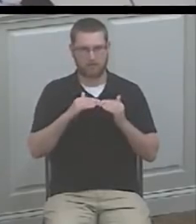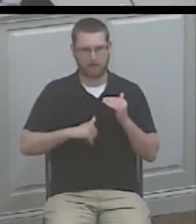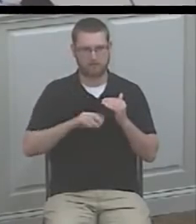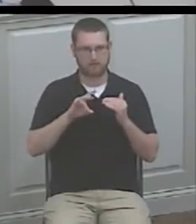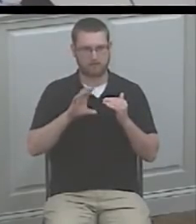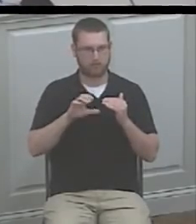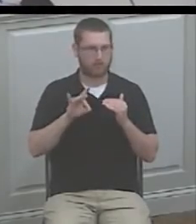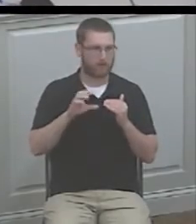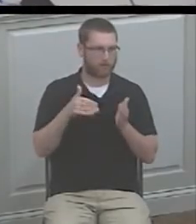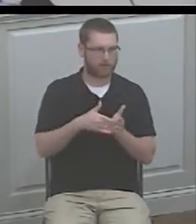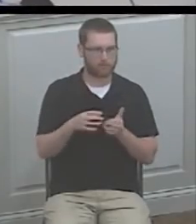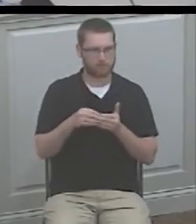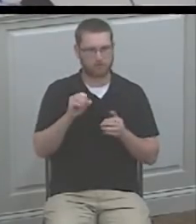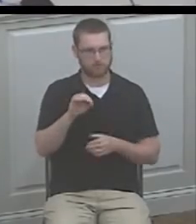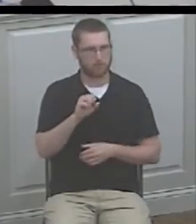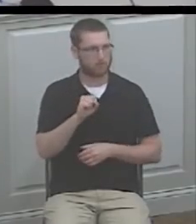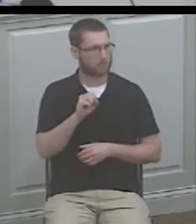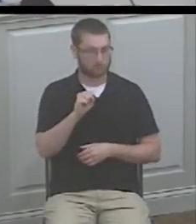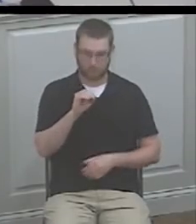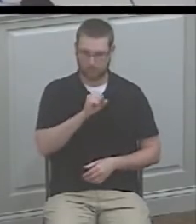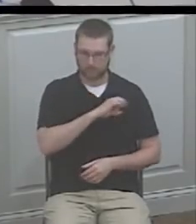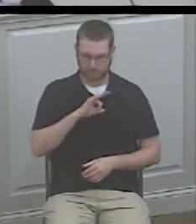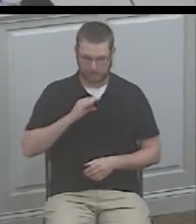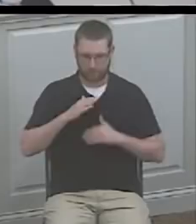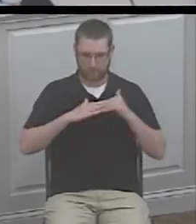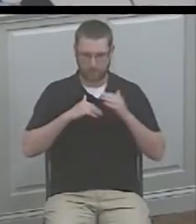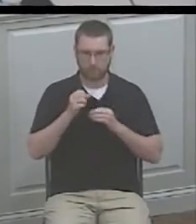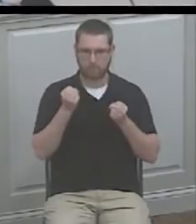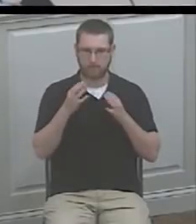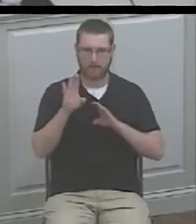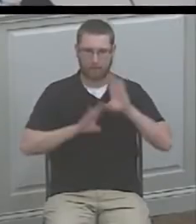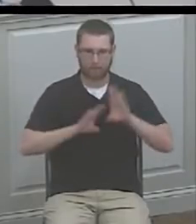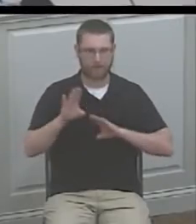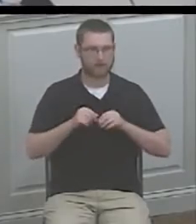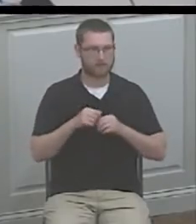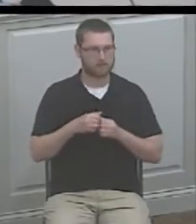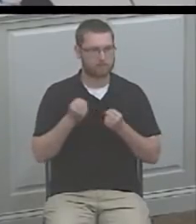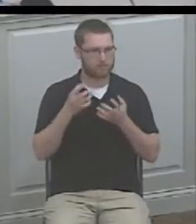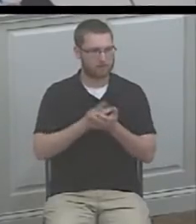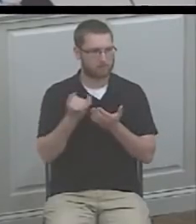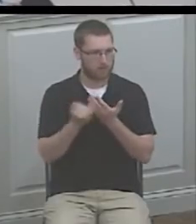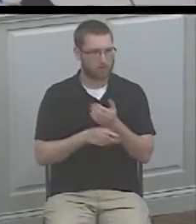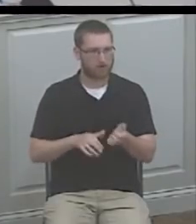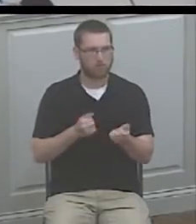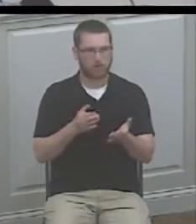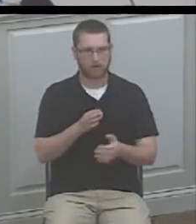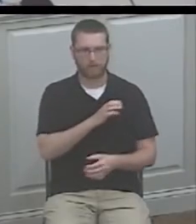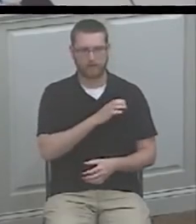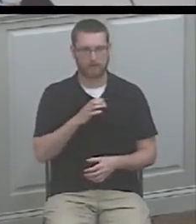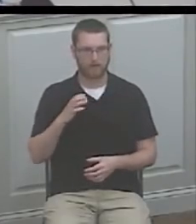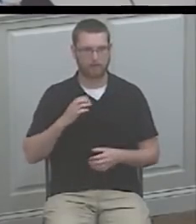$700,000-$800,000. So staff is comfortable with this, considering we had multiple bids on both projects, and would recommend to the commission that you